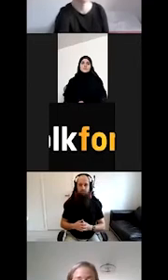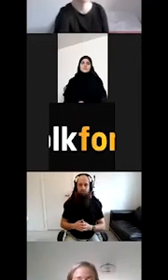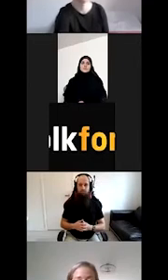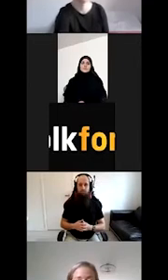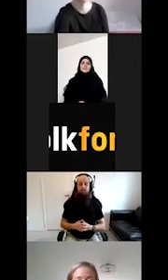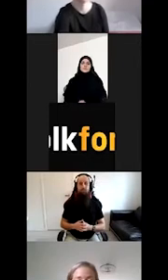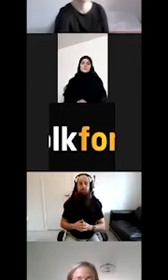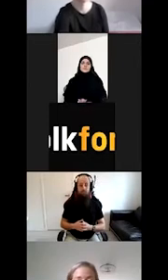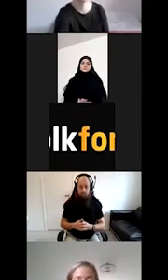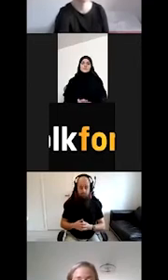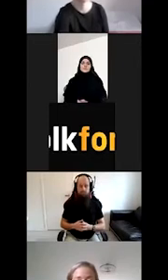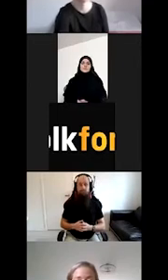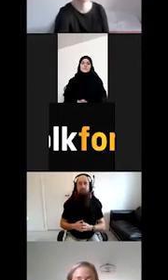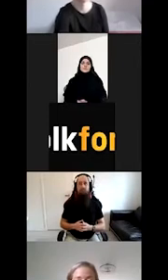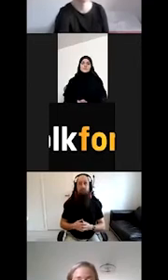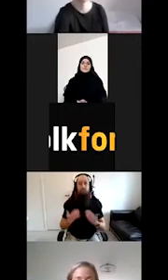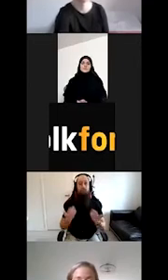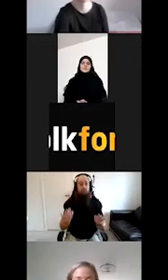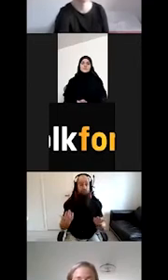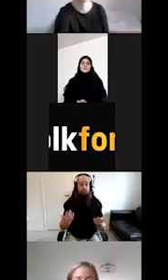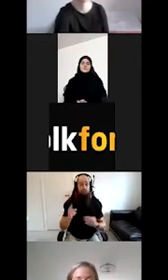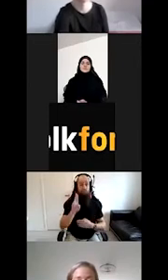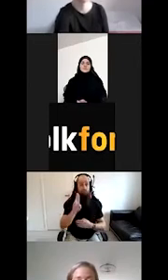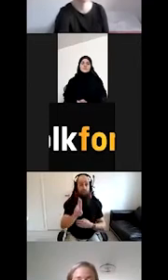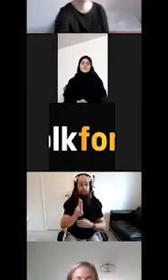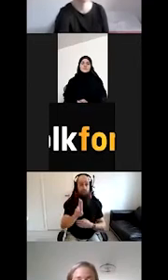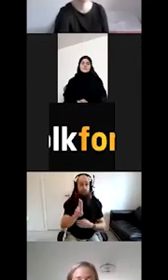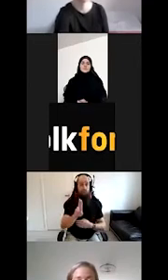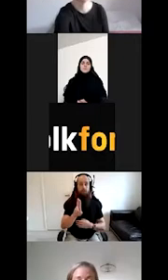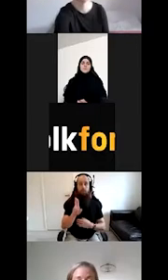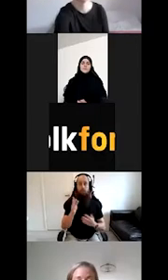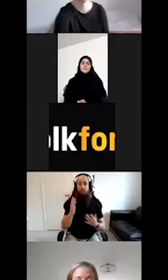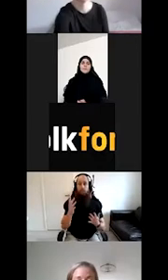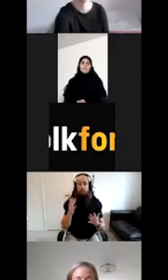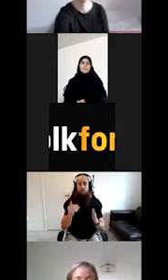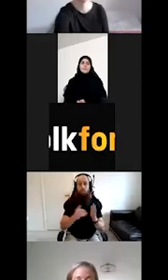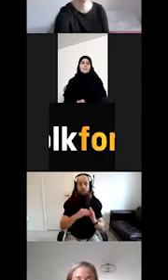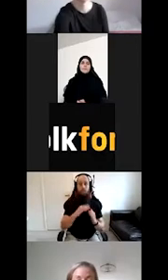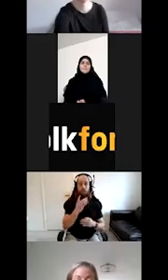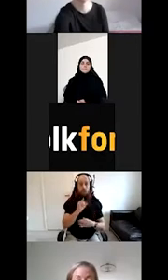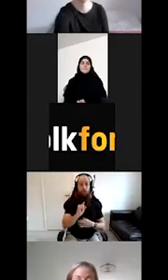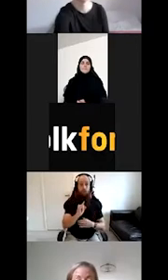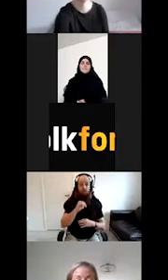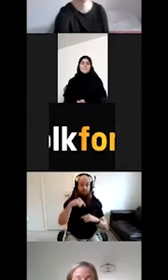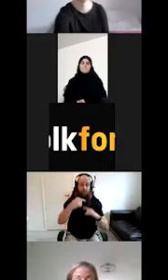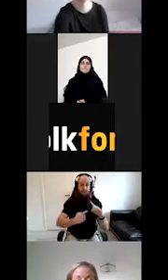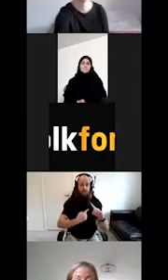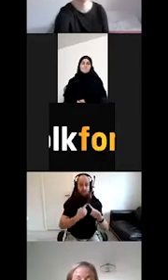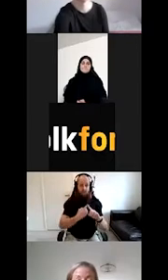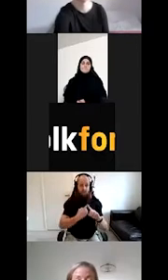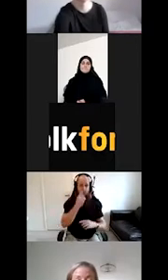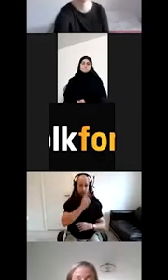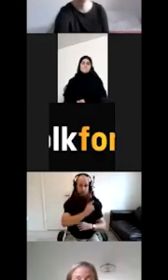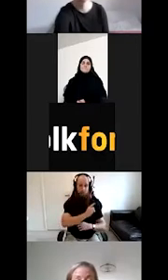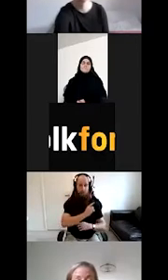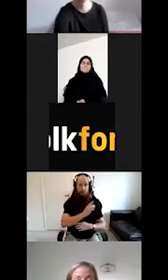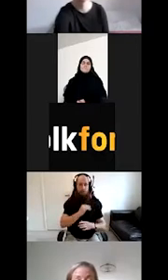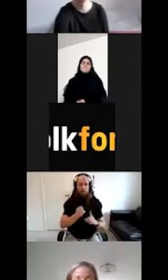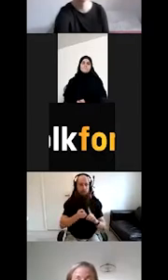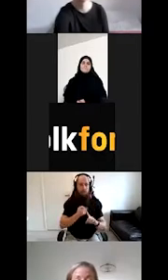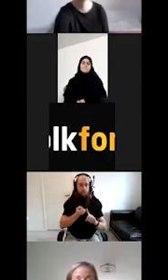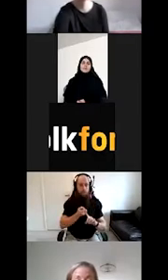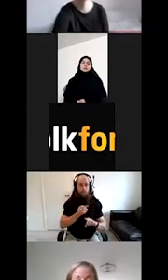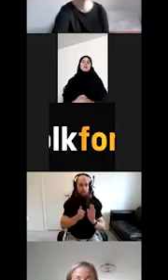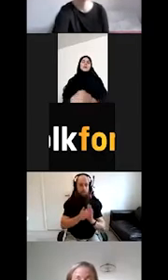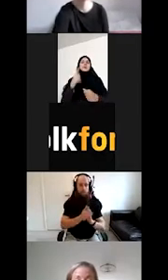So basically, since July this year, we started with the